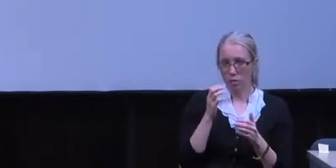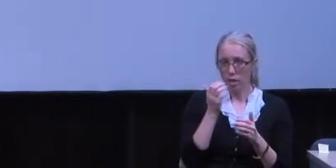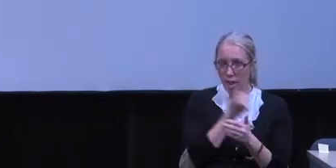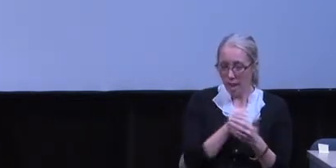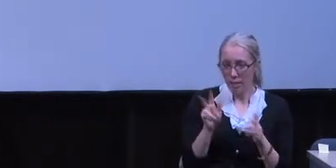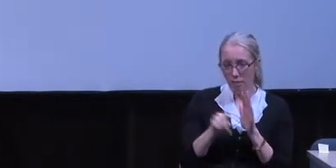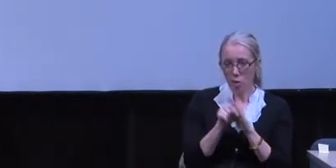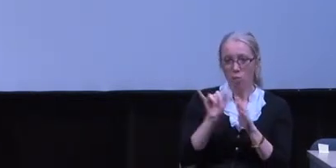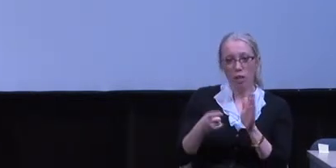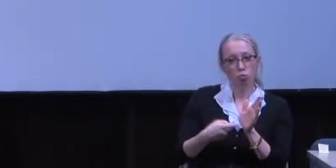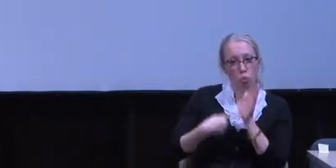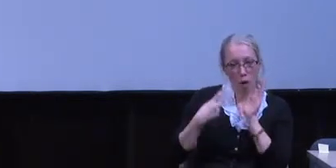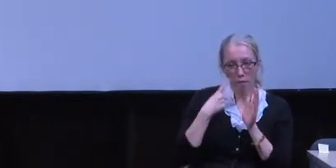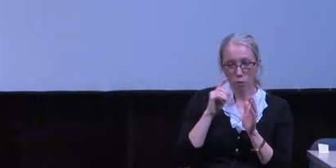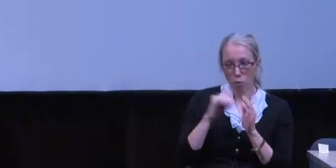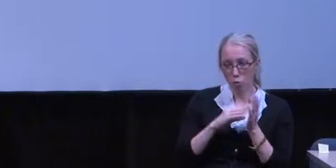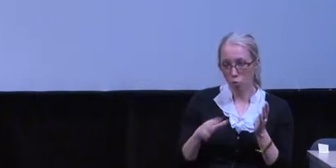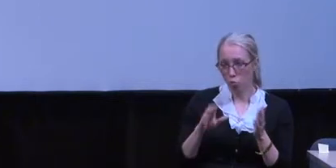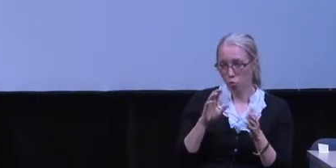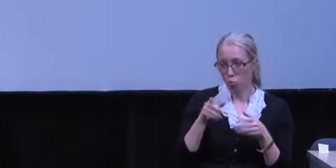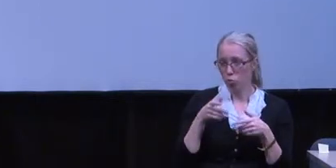required for students